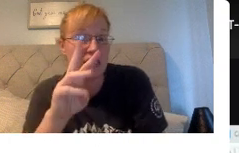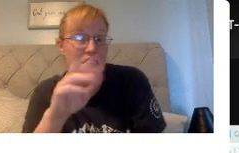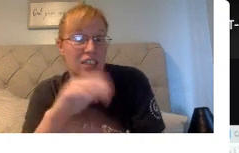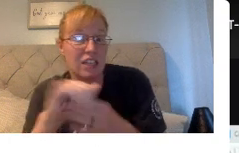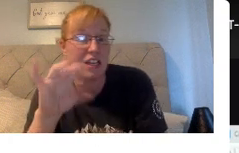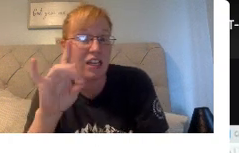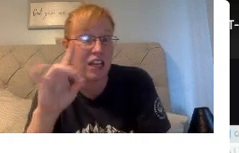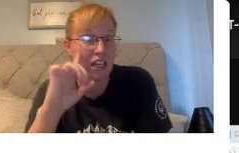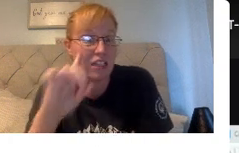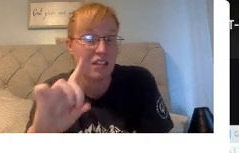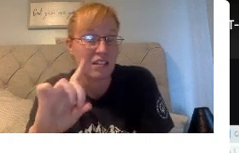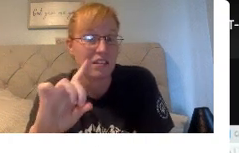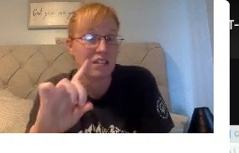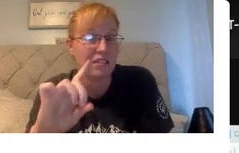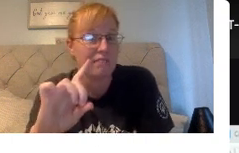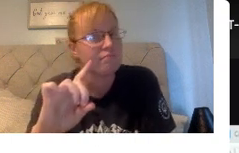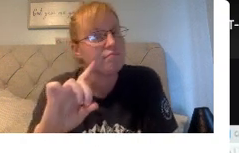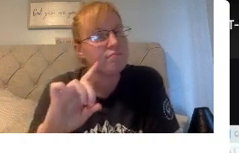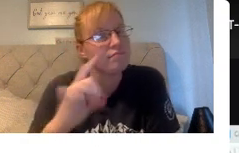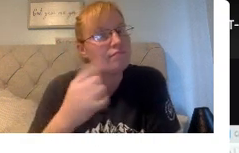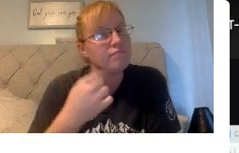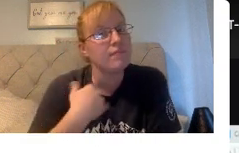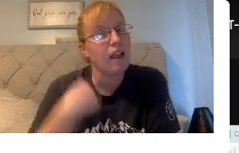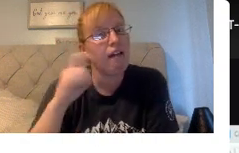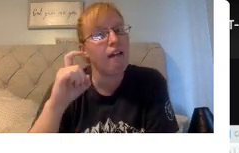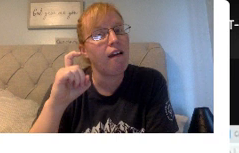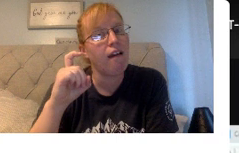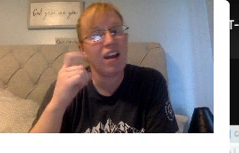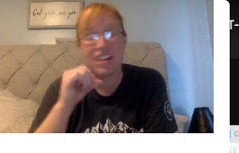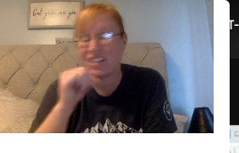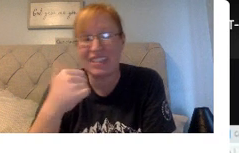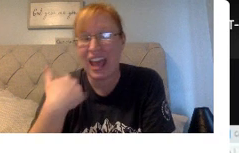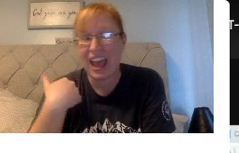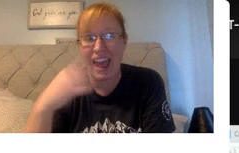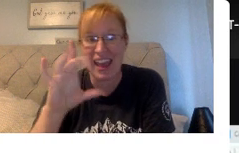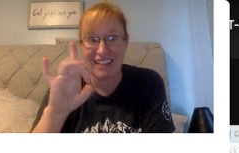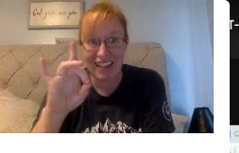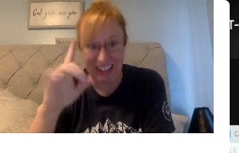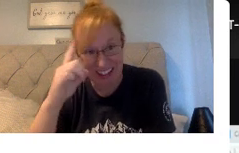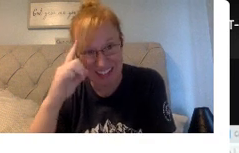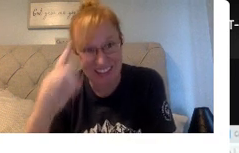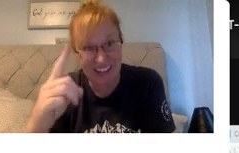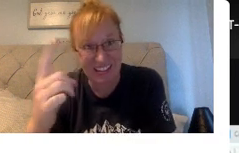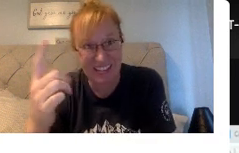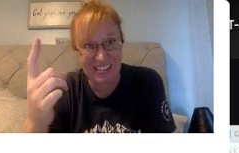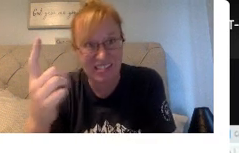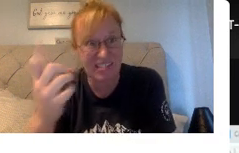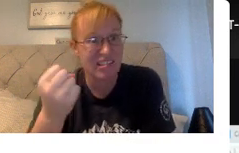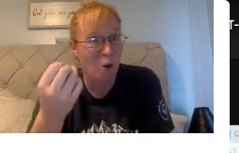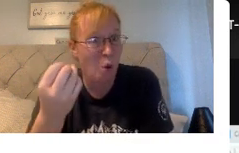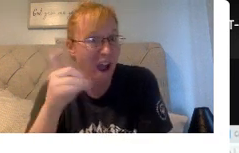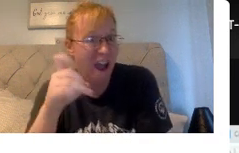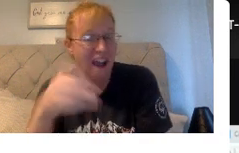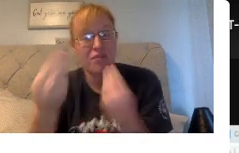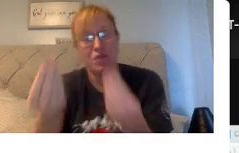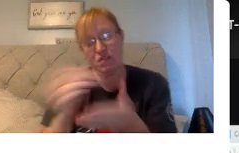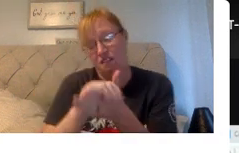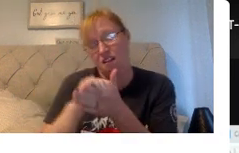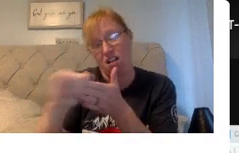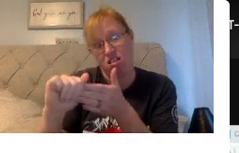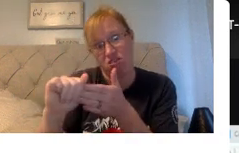$6.88. Now, I don't have 88 cents. So I just have to give him